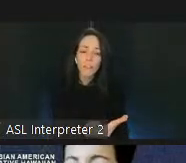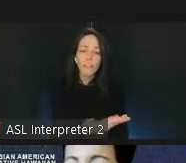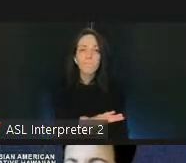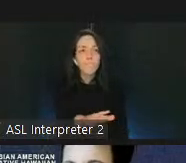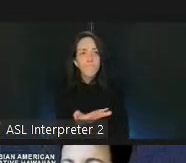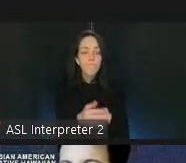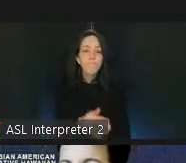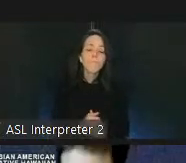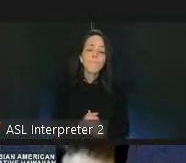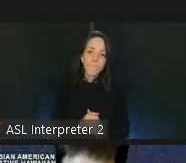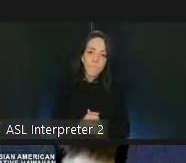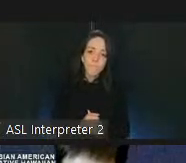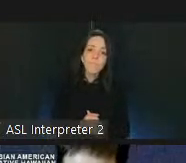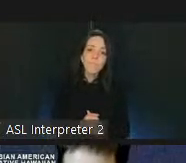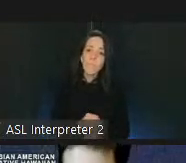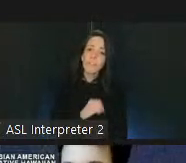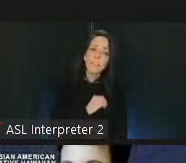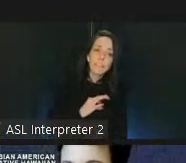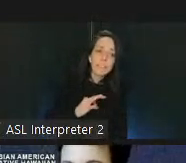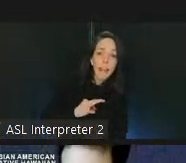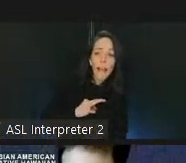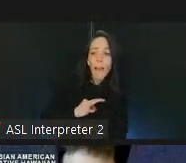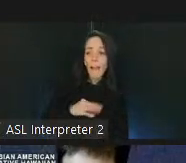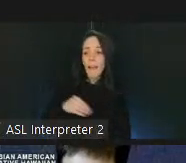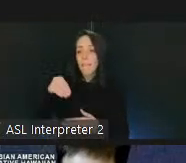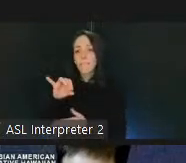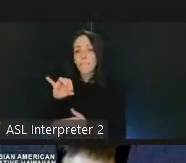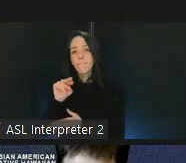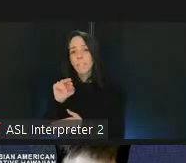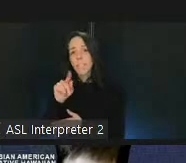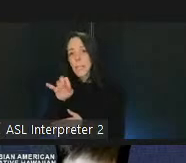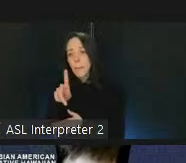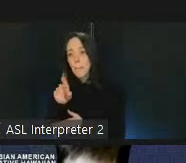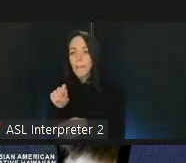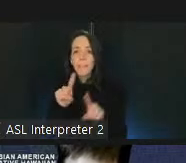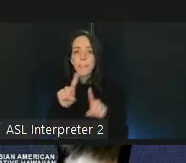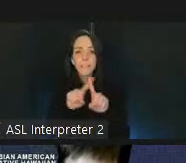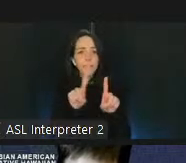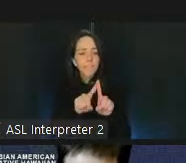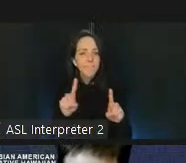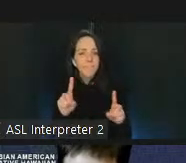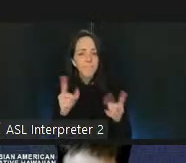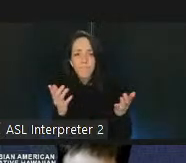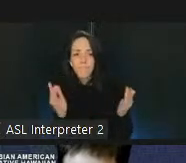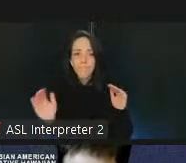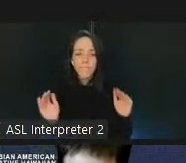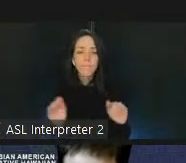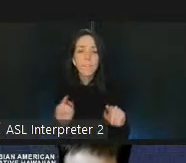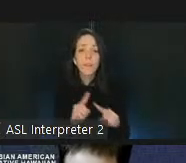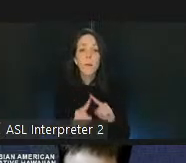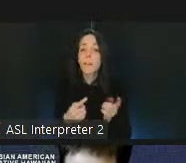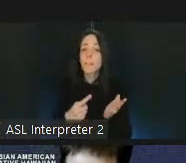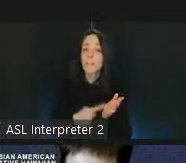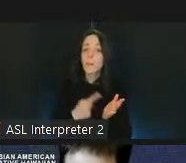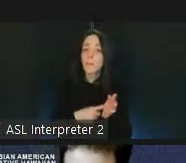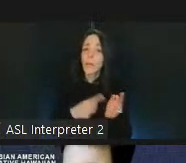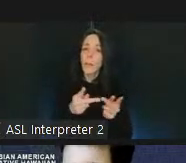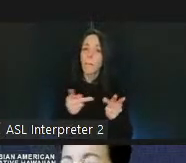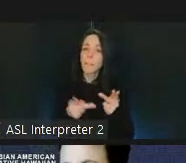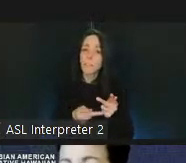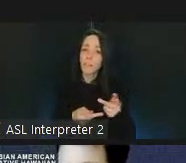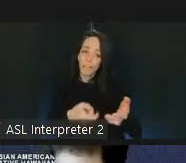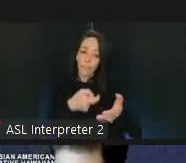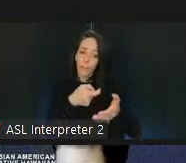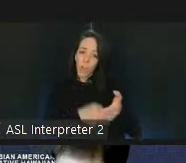on. The other one is sometimes a position has a cost, but it might cost more not to fill it, to